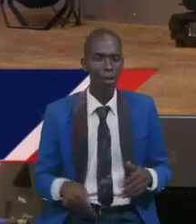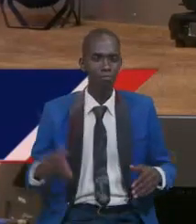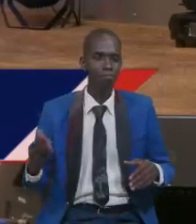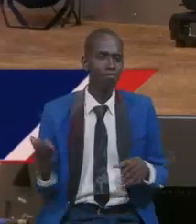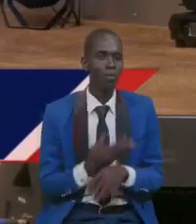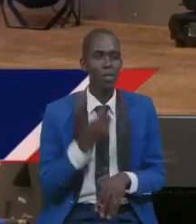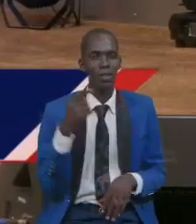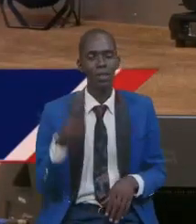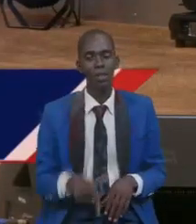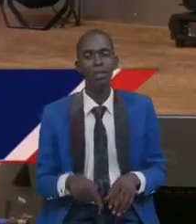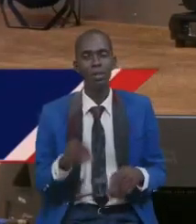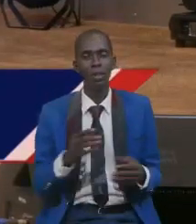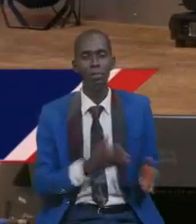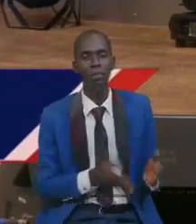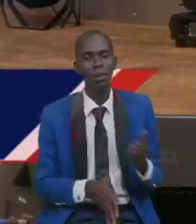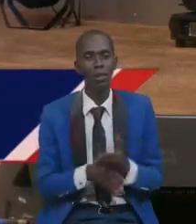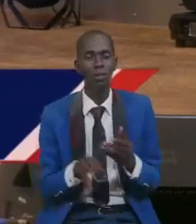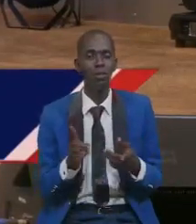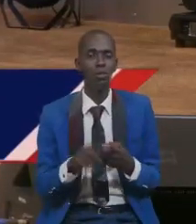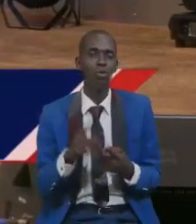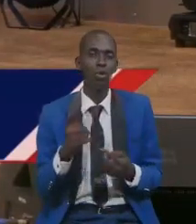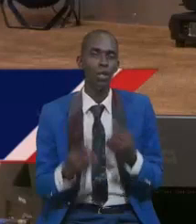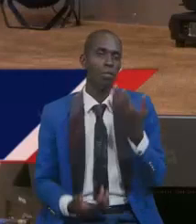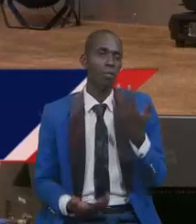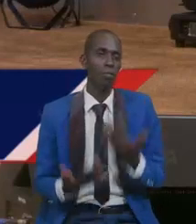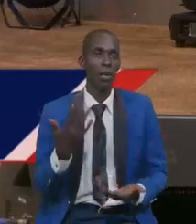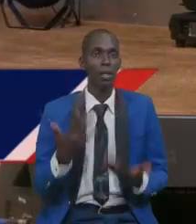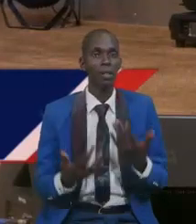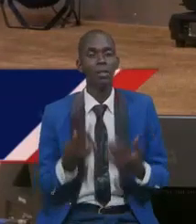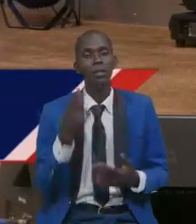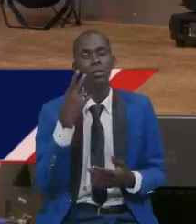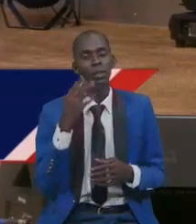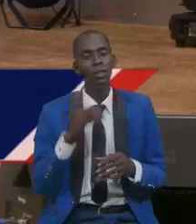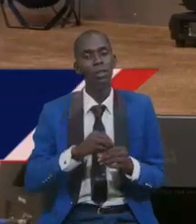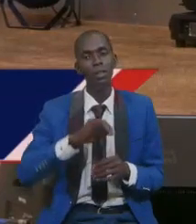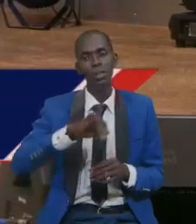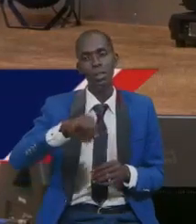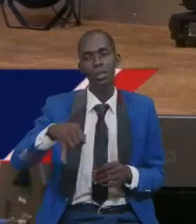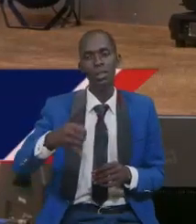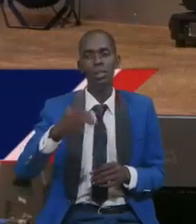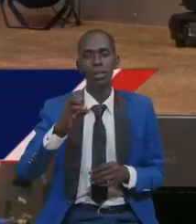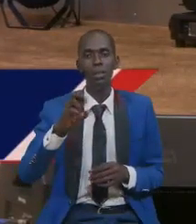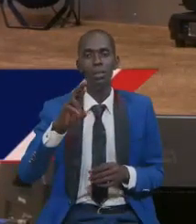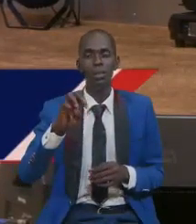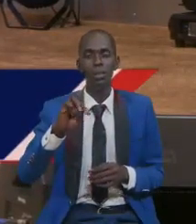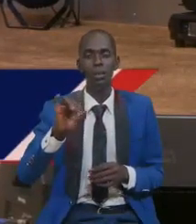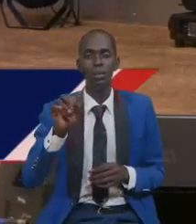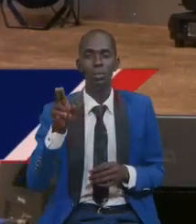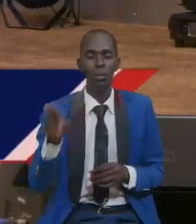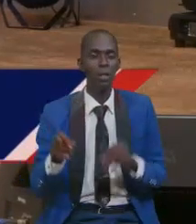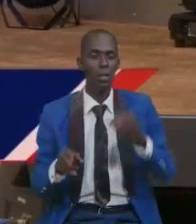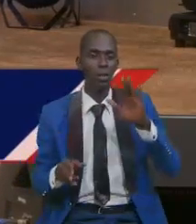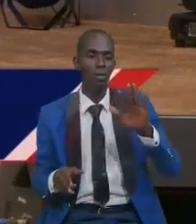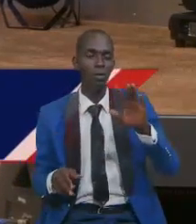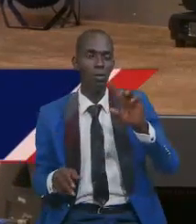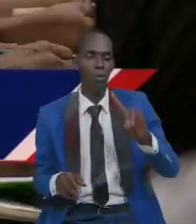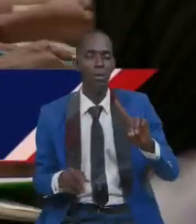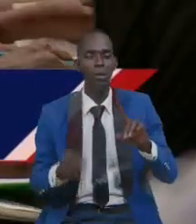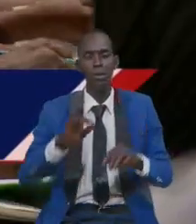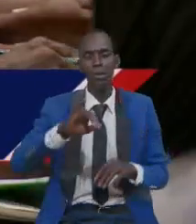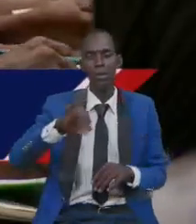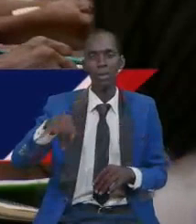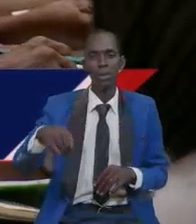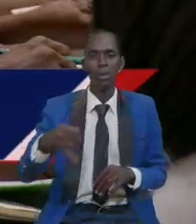cast into the fire. We're looking at Jeremiah chapter 51, and we're reading from verse 6. Jeremiah